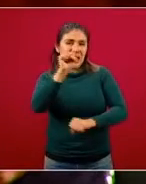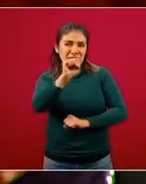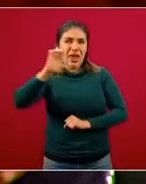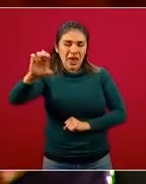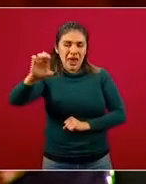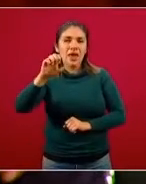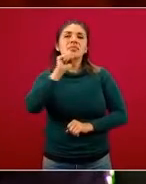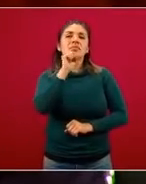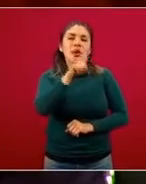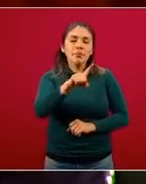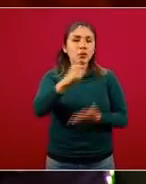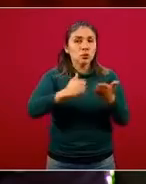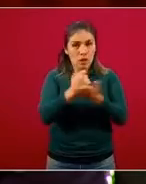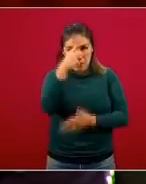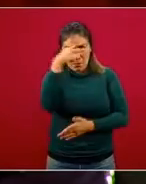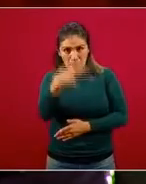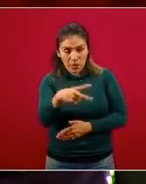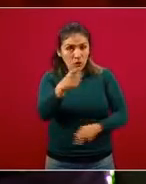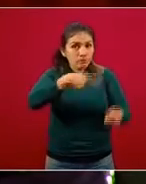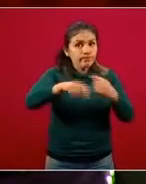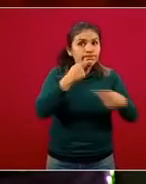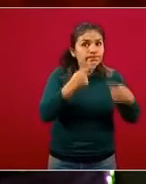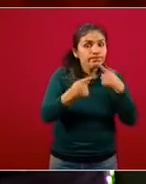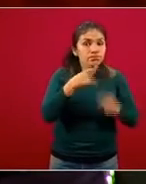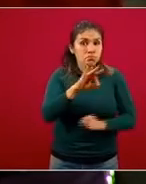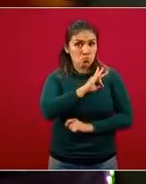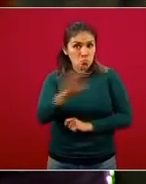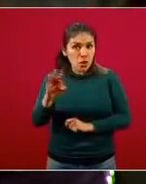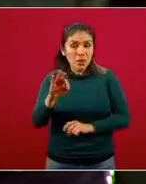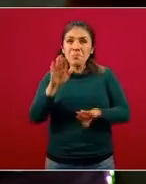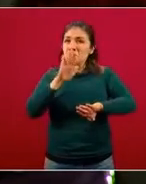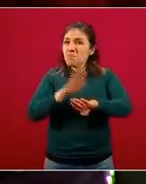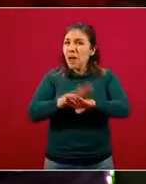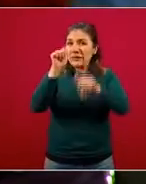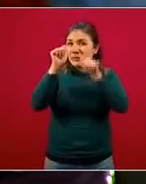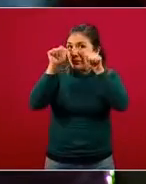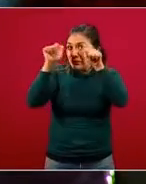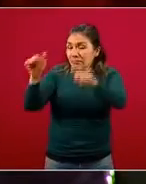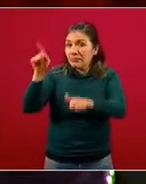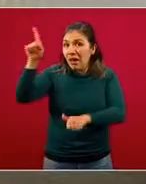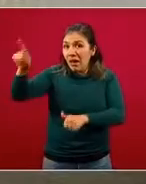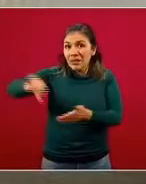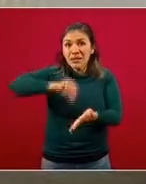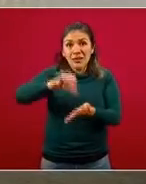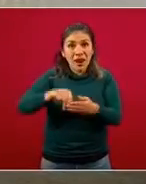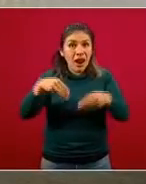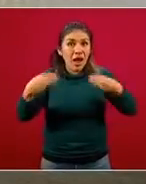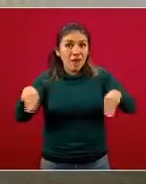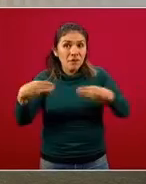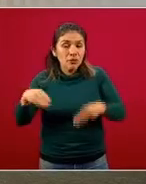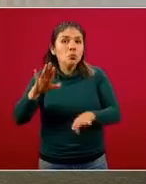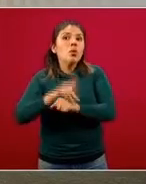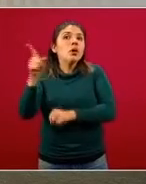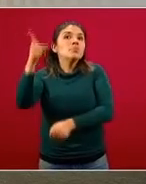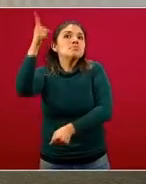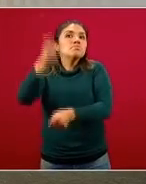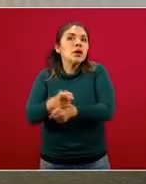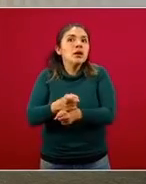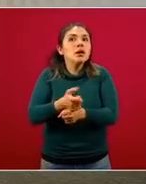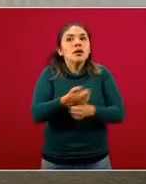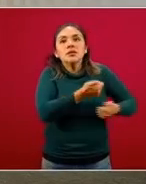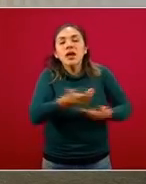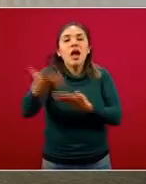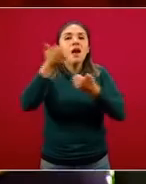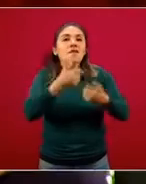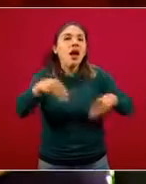the Secretary of the Economy or with authorities in Mexico City, could you put